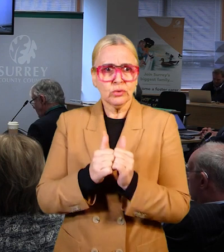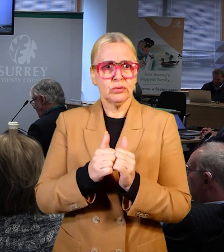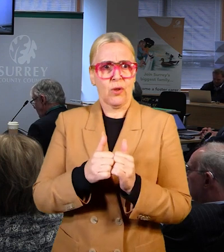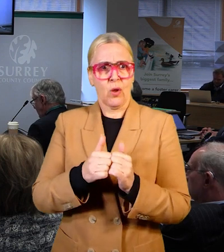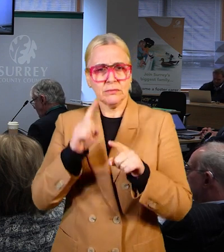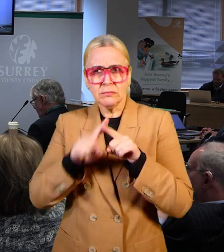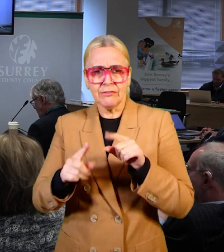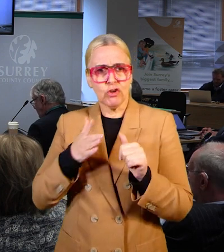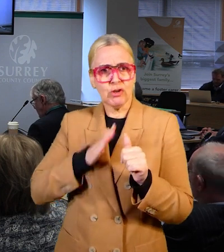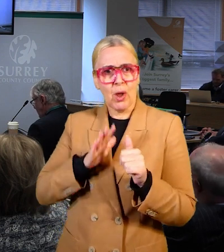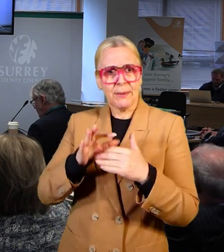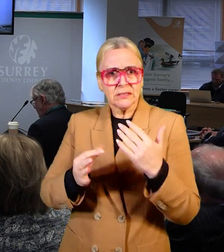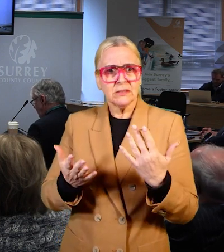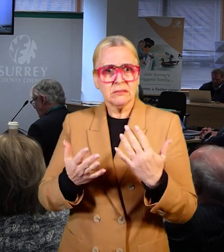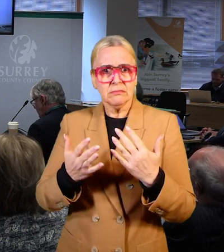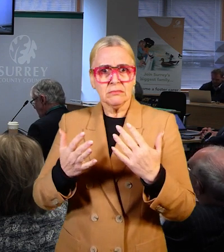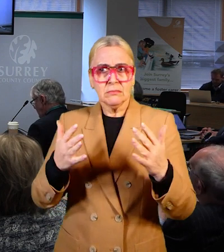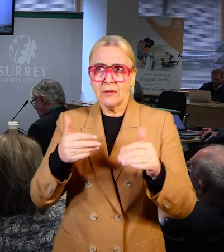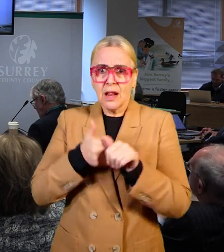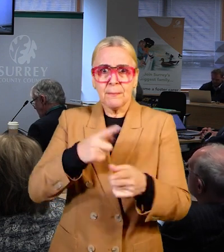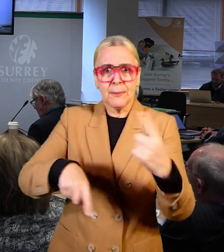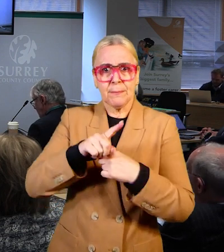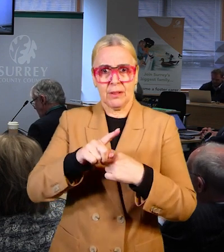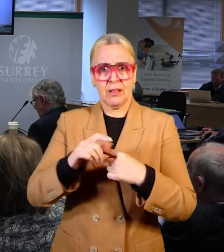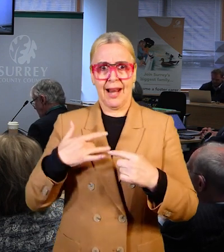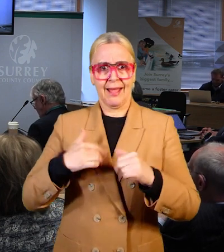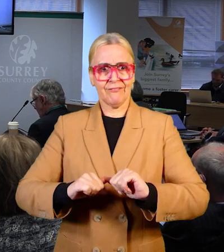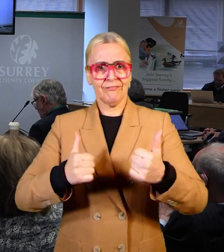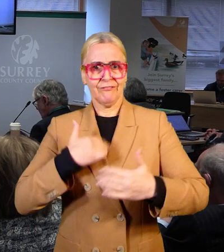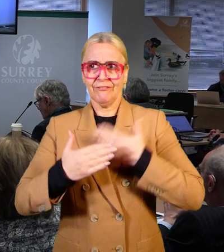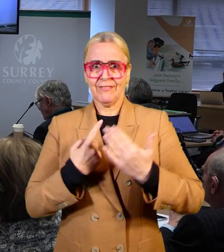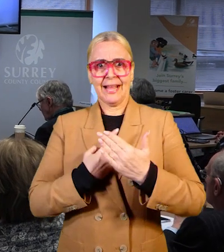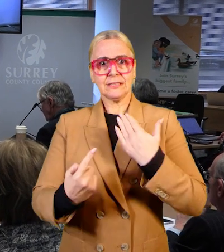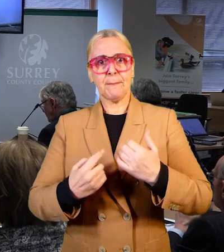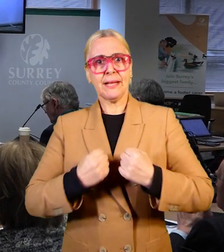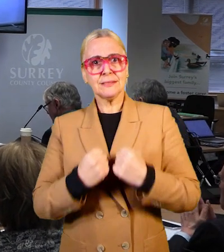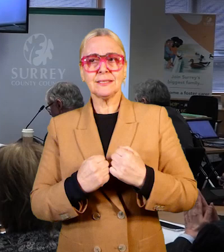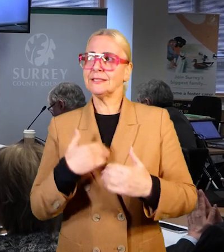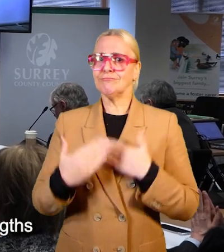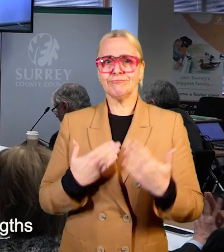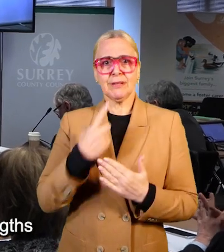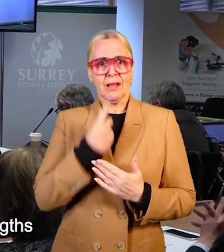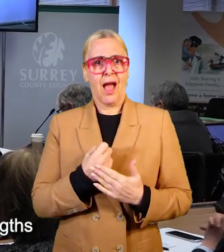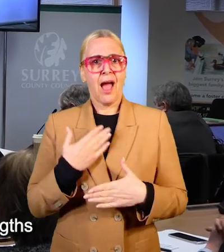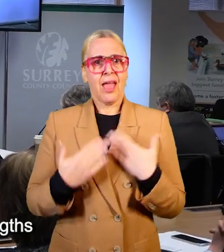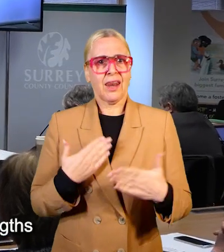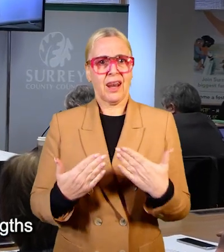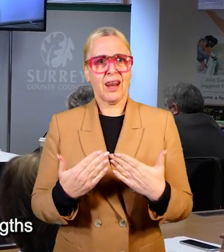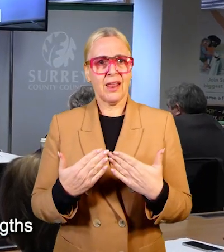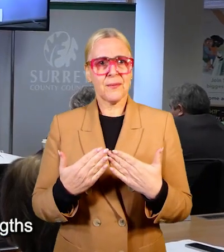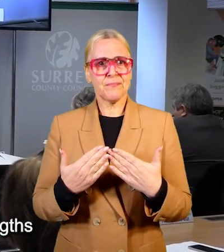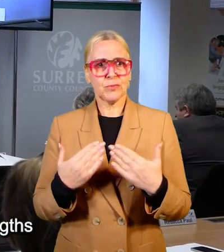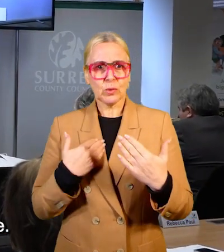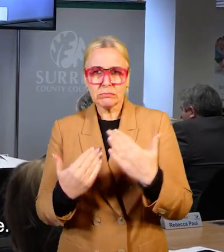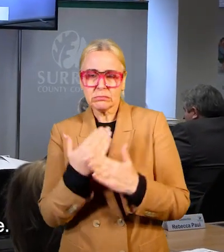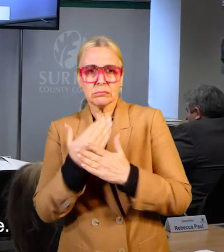diverse needs, making sure accommodation is fit for purpose, suitable for specific requirements, and enabling people to use